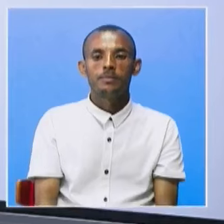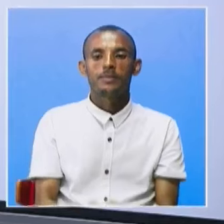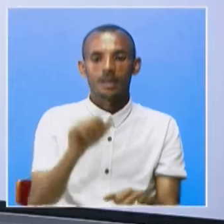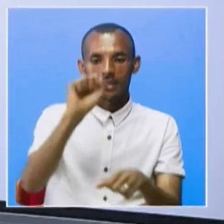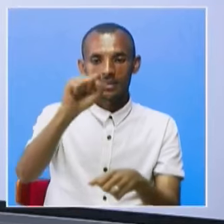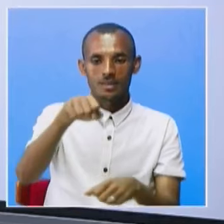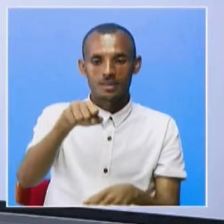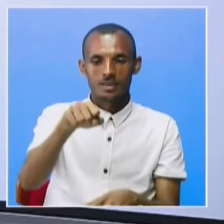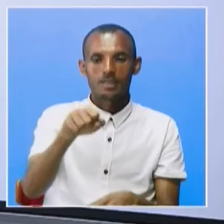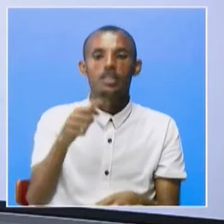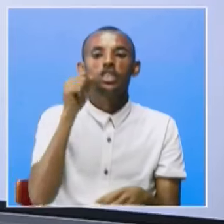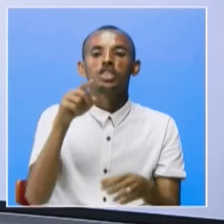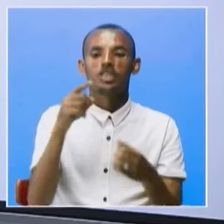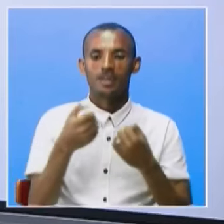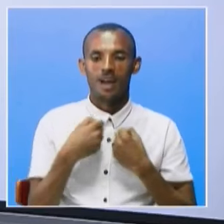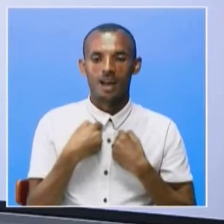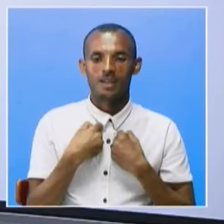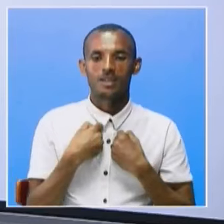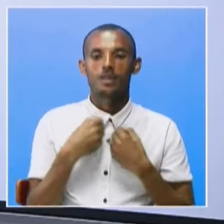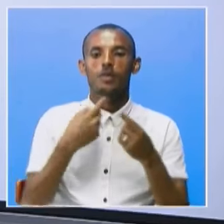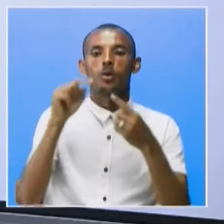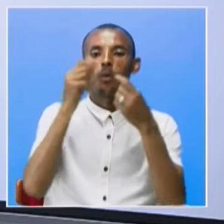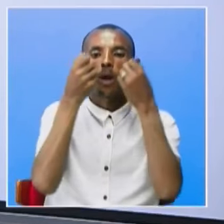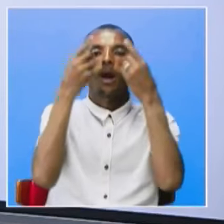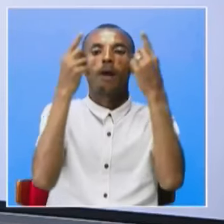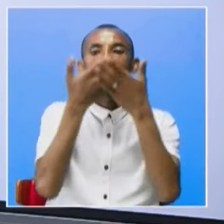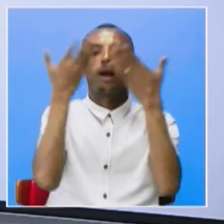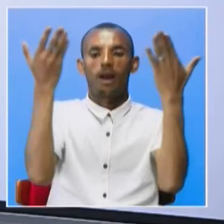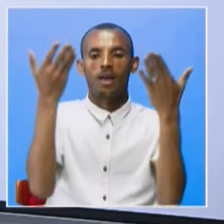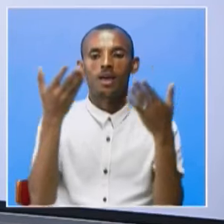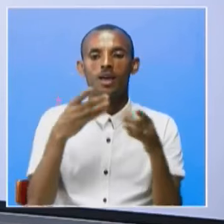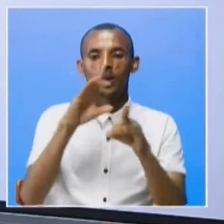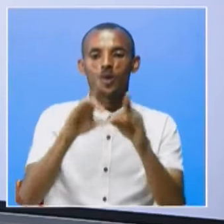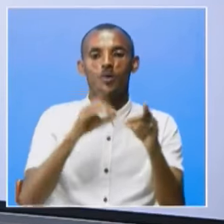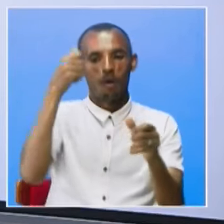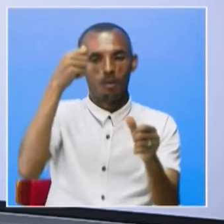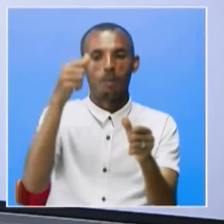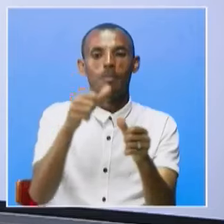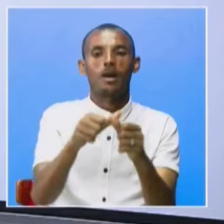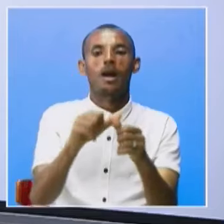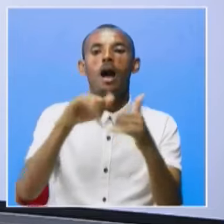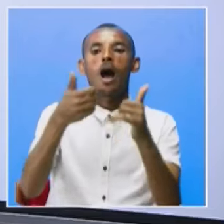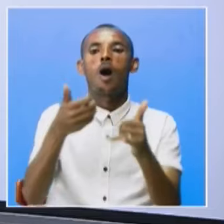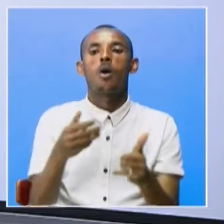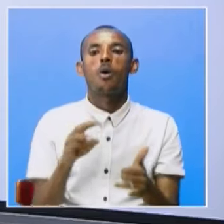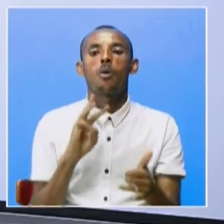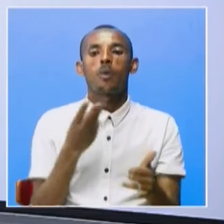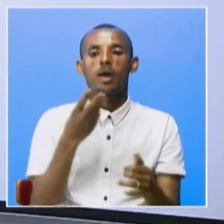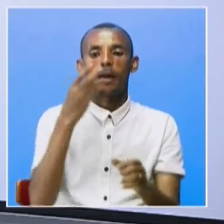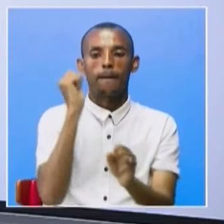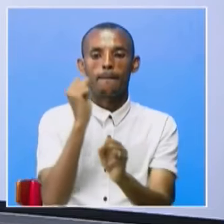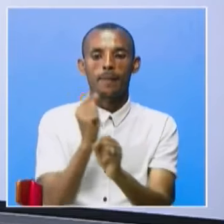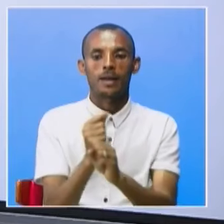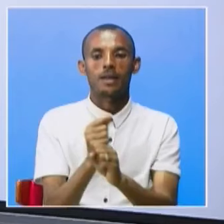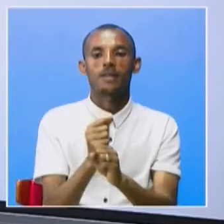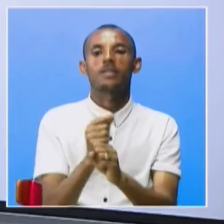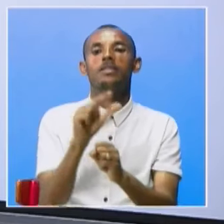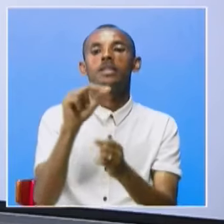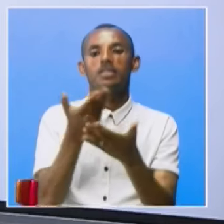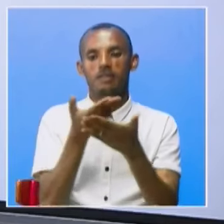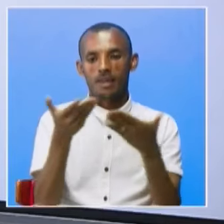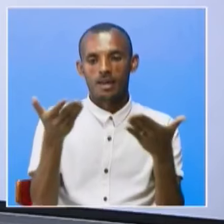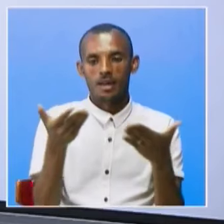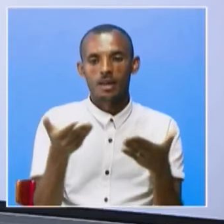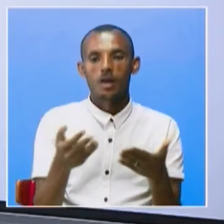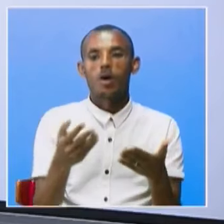Yes? She has to wake up early. Do you remember how we were making such a thing while we